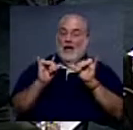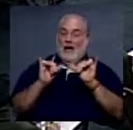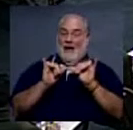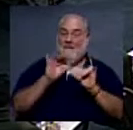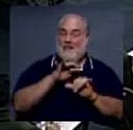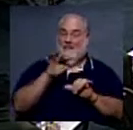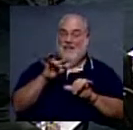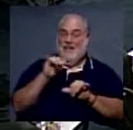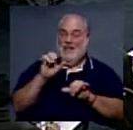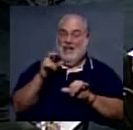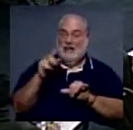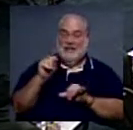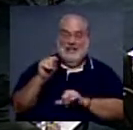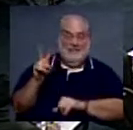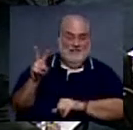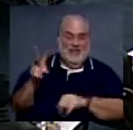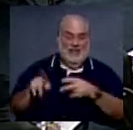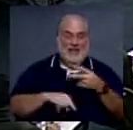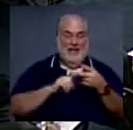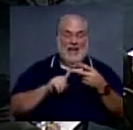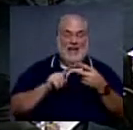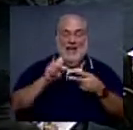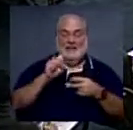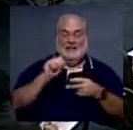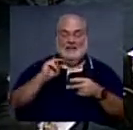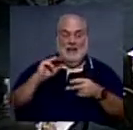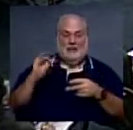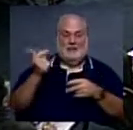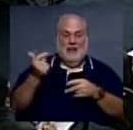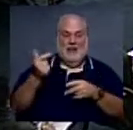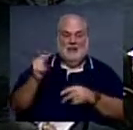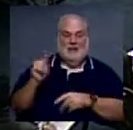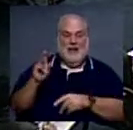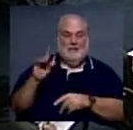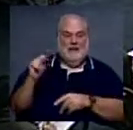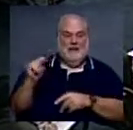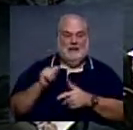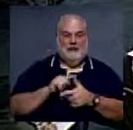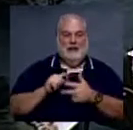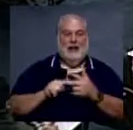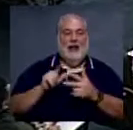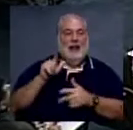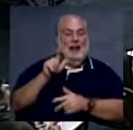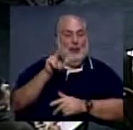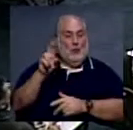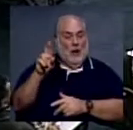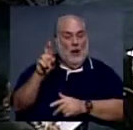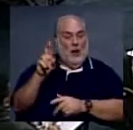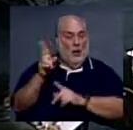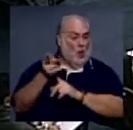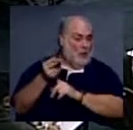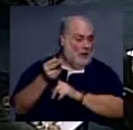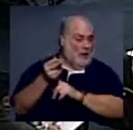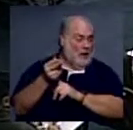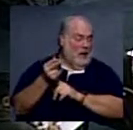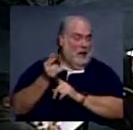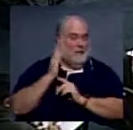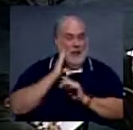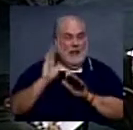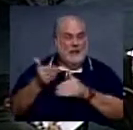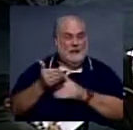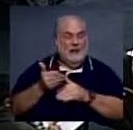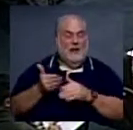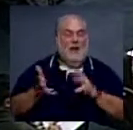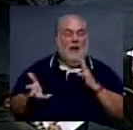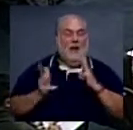television, Samsung Galaxy tablet, Little Rock Marriott package, Holiday Inn presidential